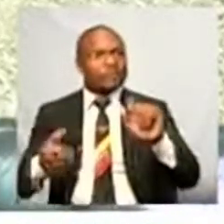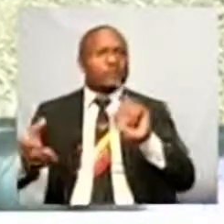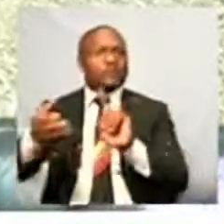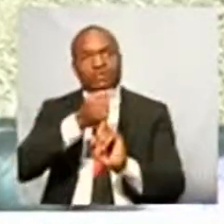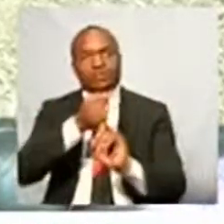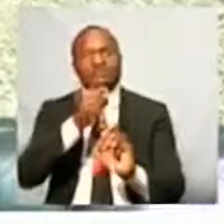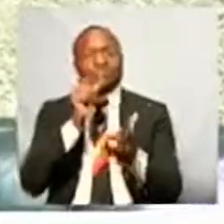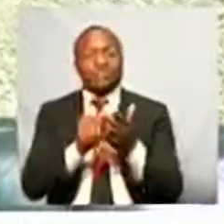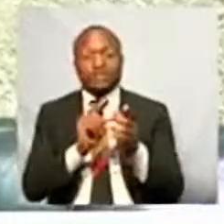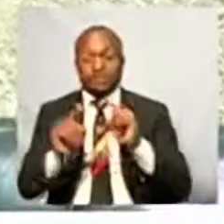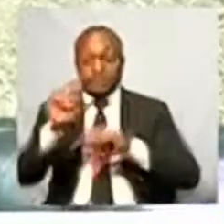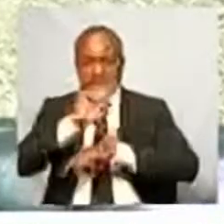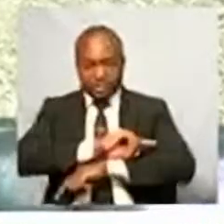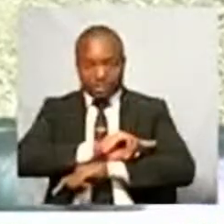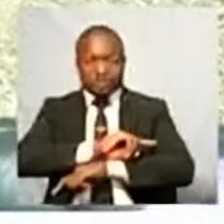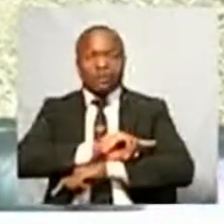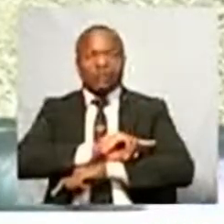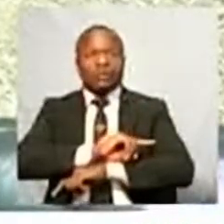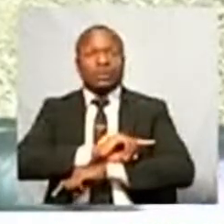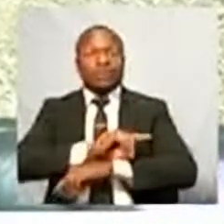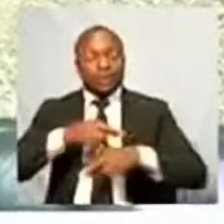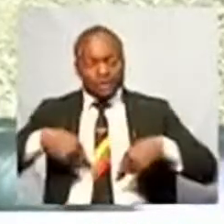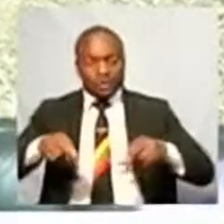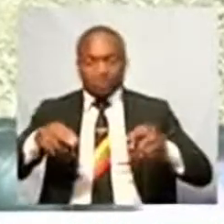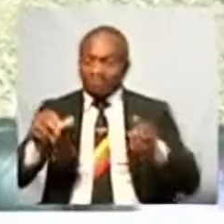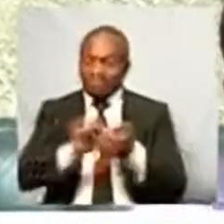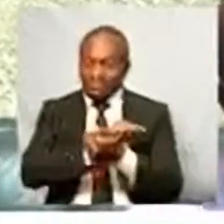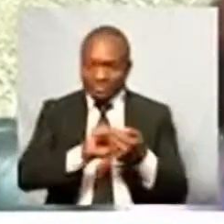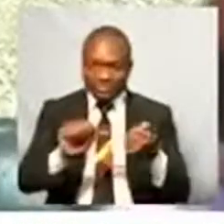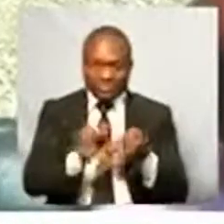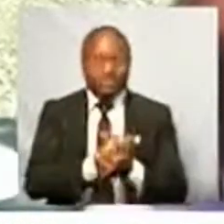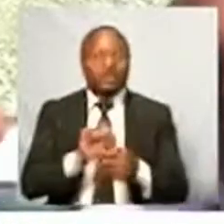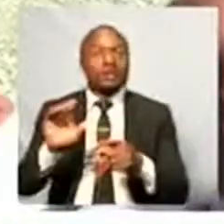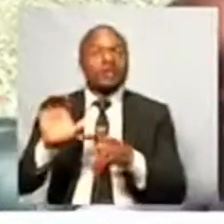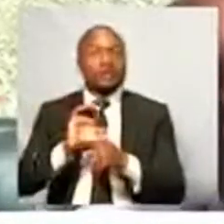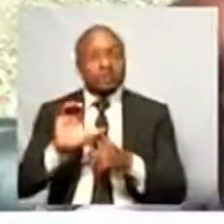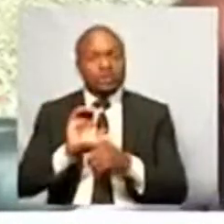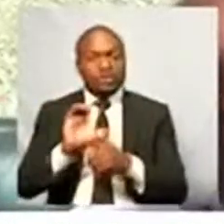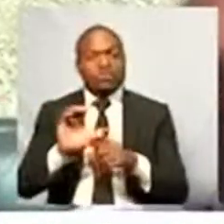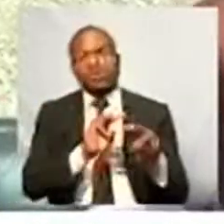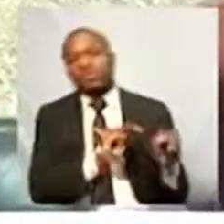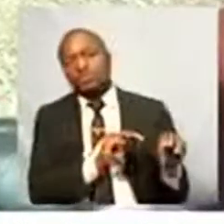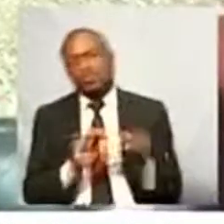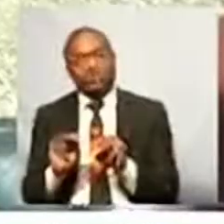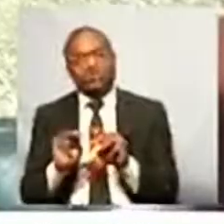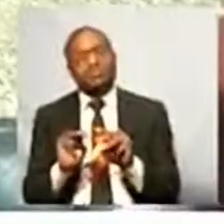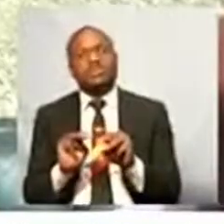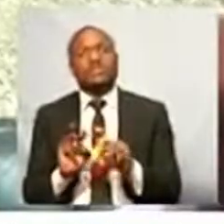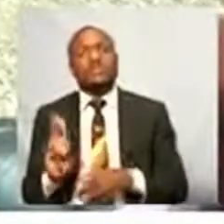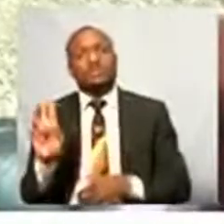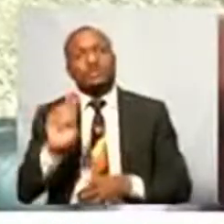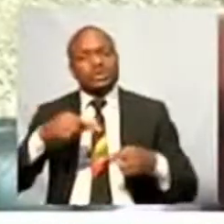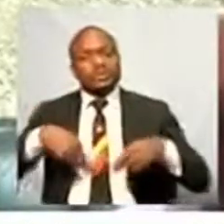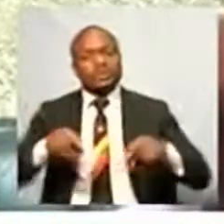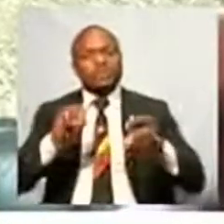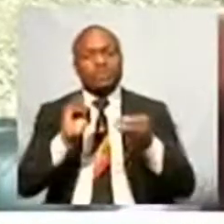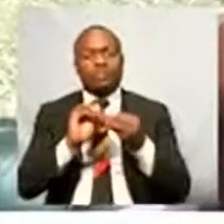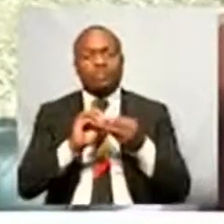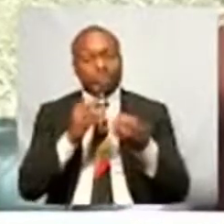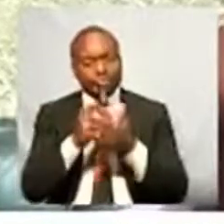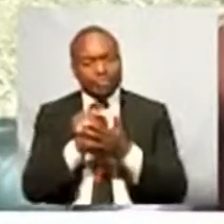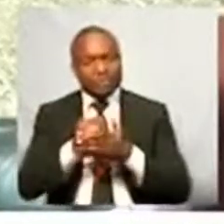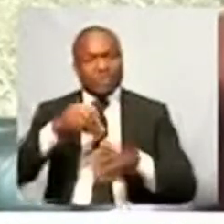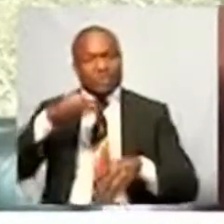that. Today our roads are being damaged. Copper is always moving on our roads, and a lot of money is being